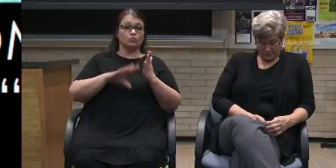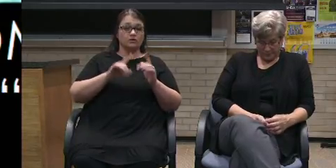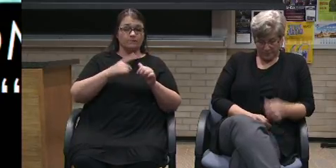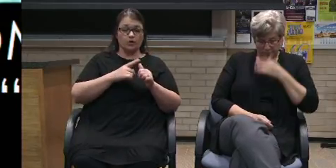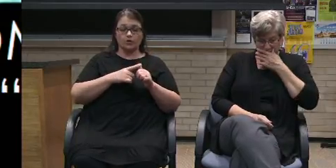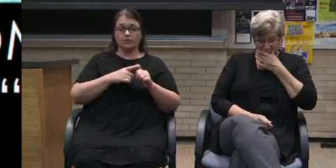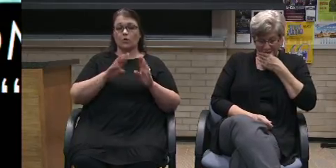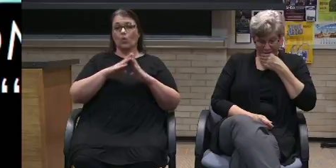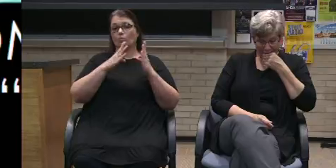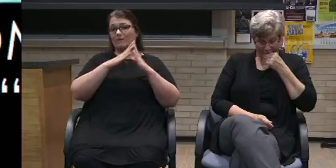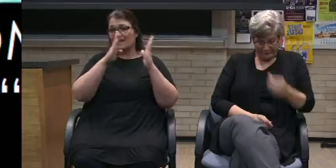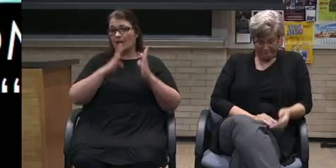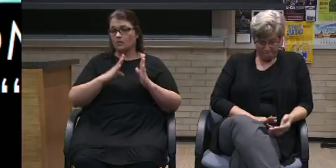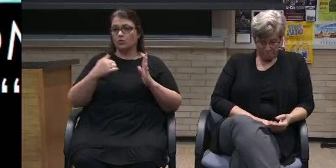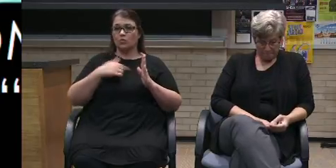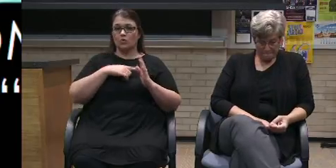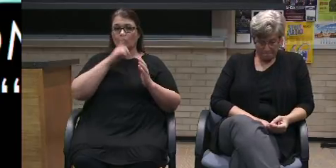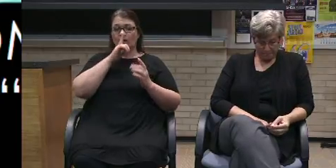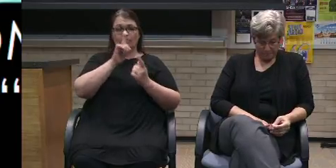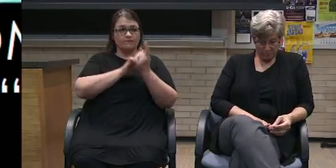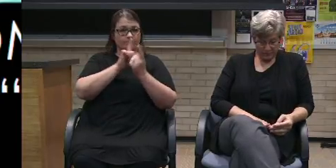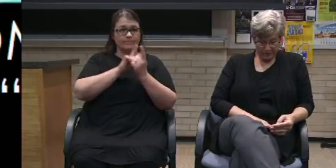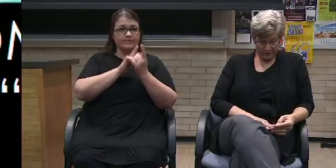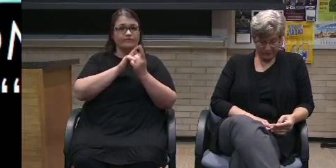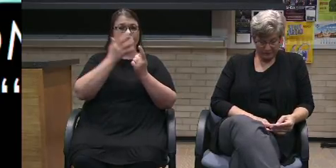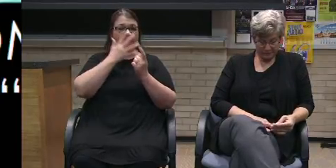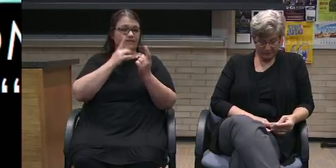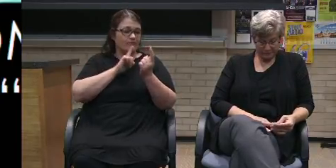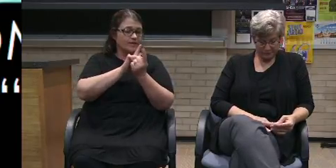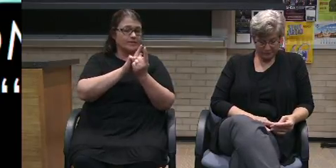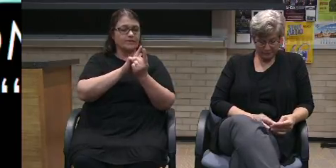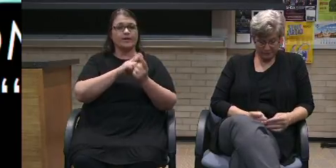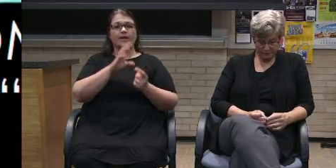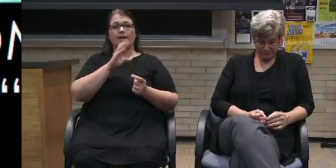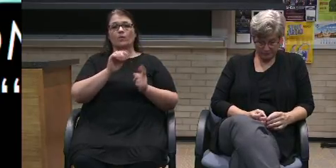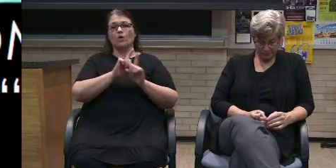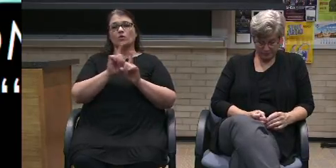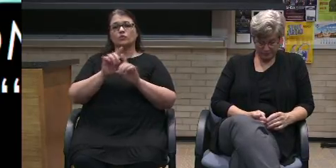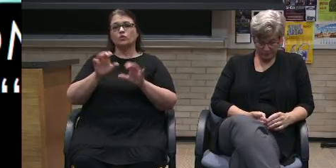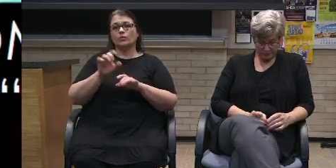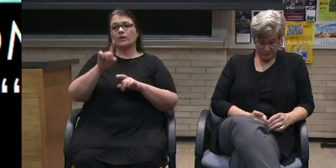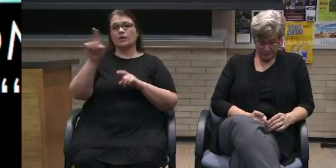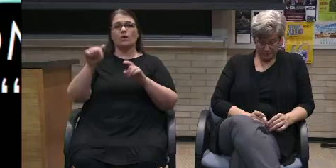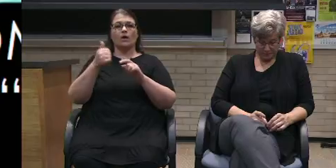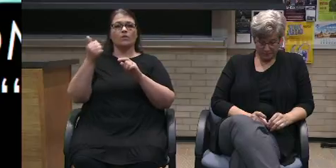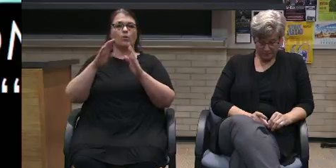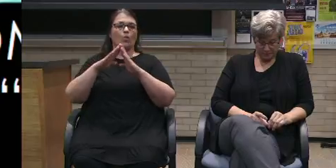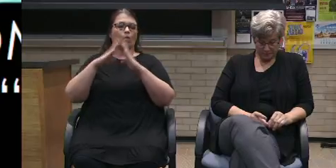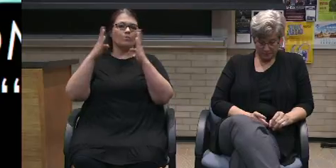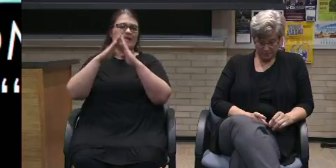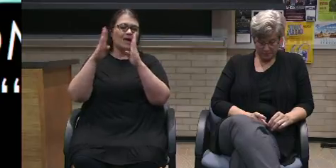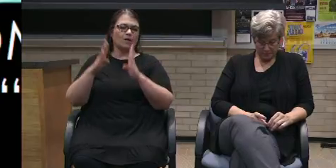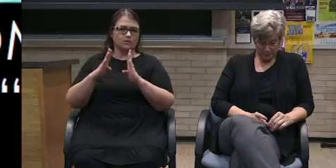doing face-to-face. We're also doing at Canton virtual open houses. In our online program, those folks in China aren't likely to